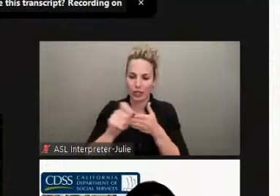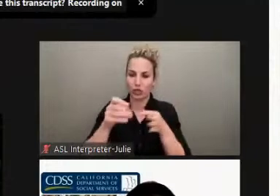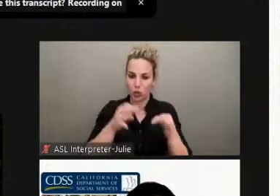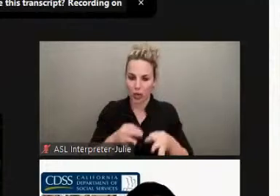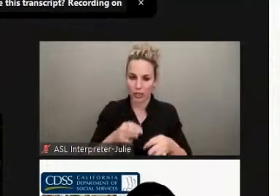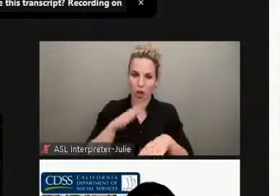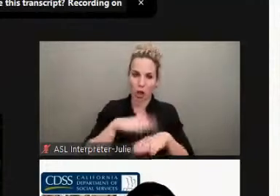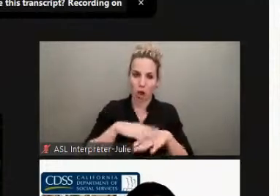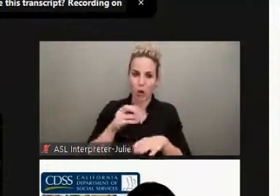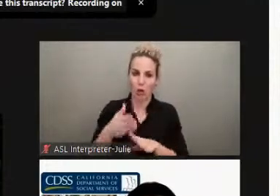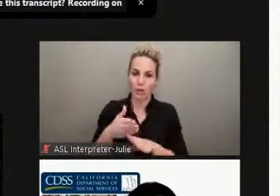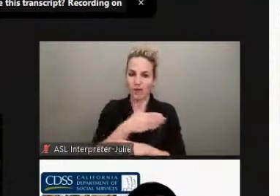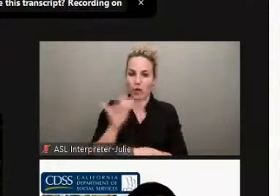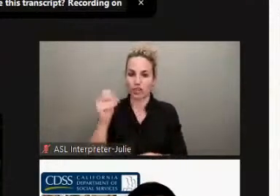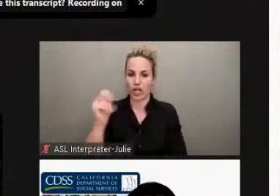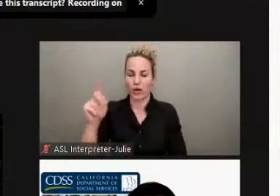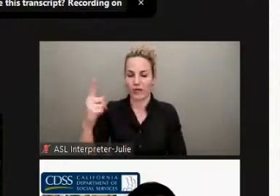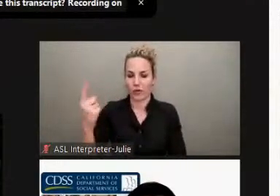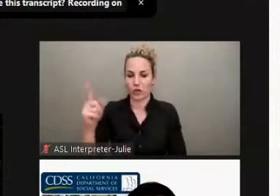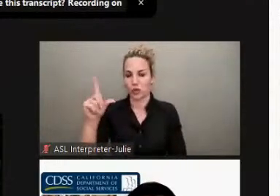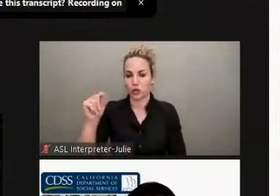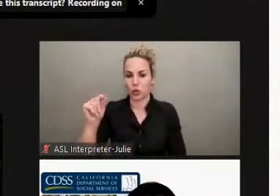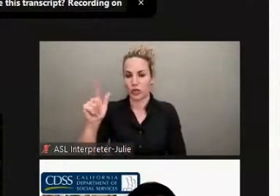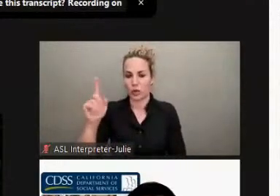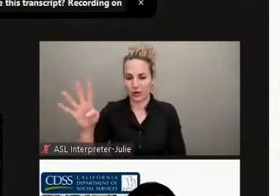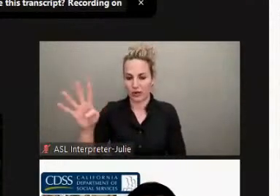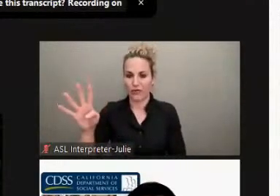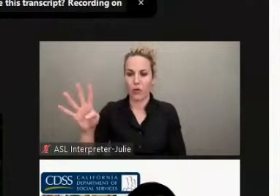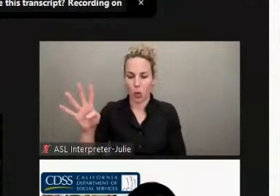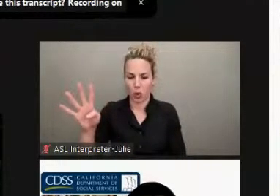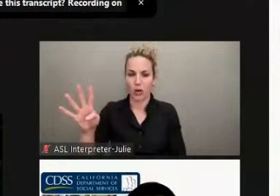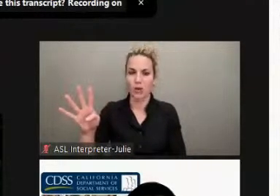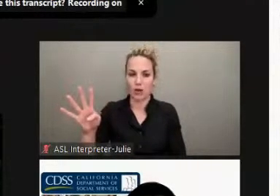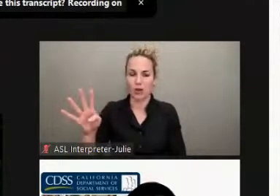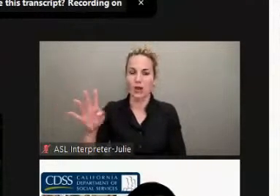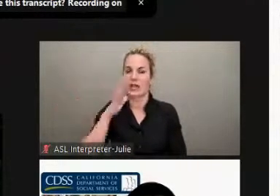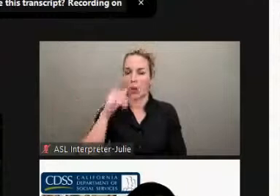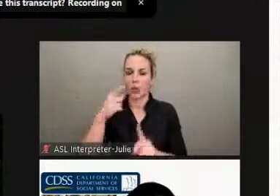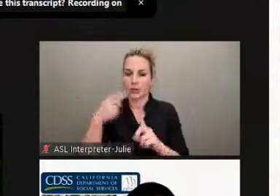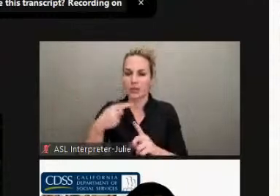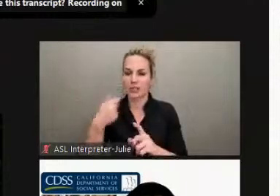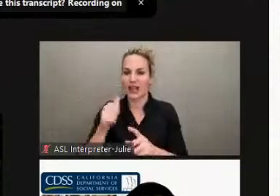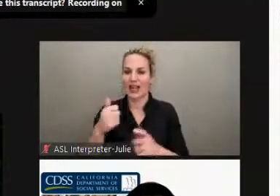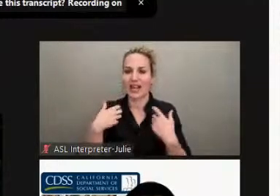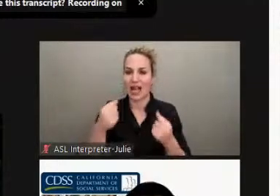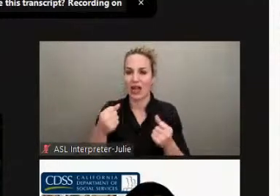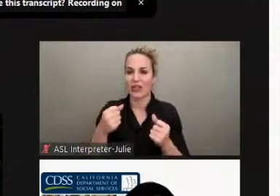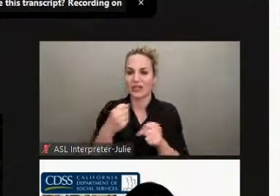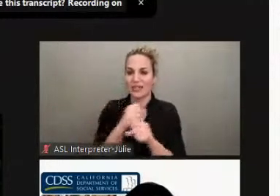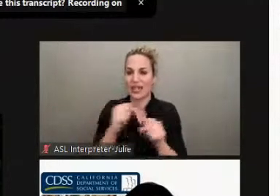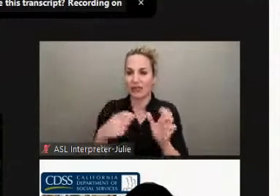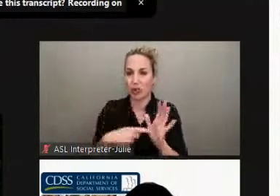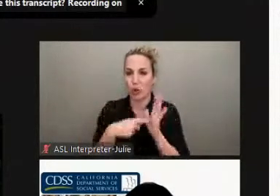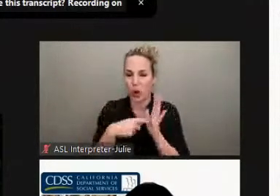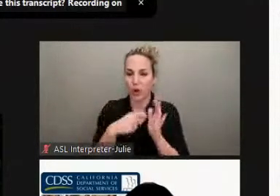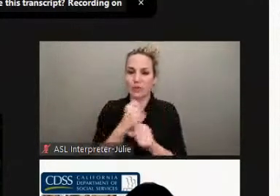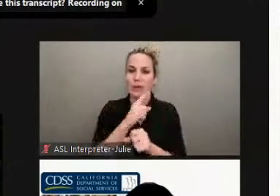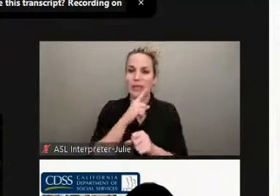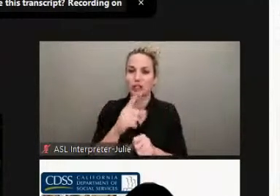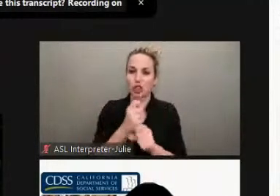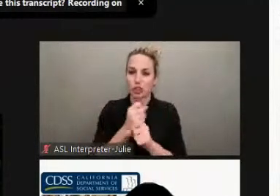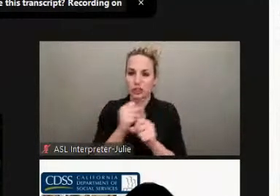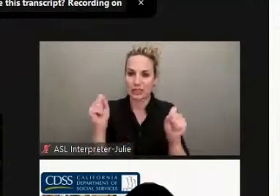or before January 1st, 2024 that will specify any health and safety requirements to ensure